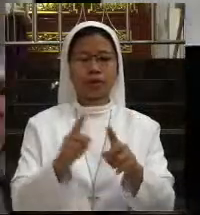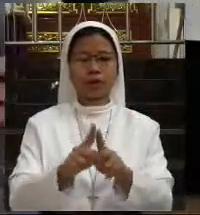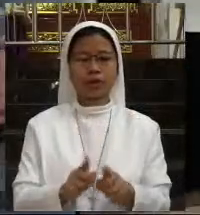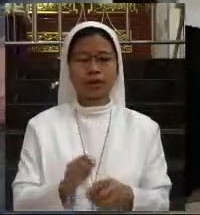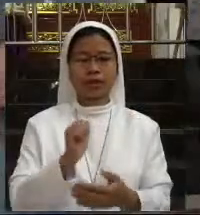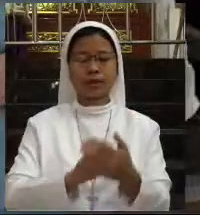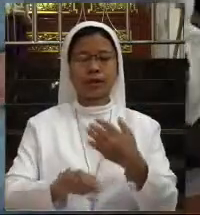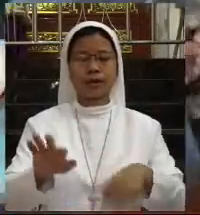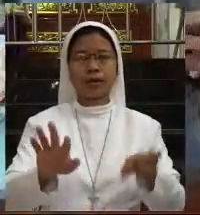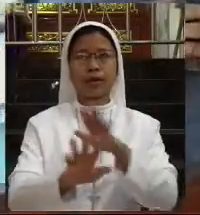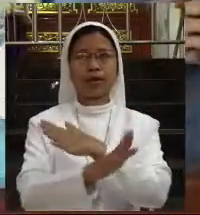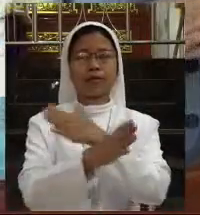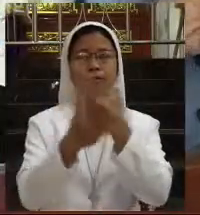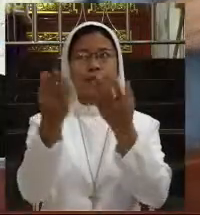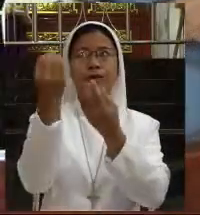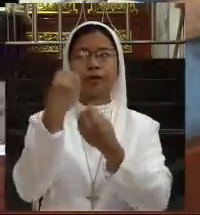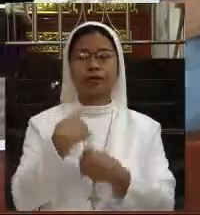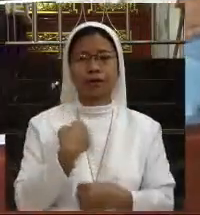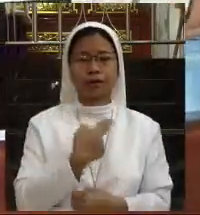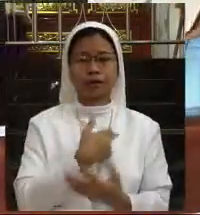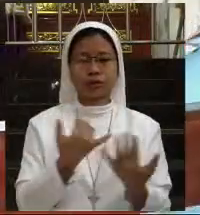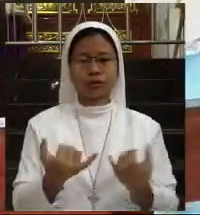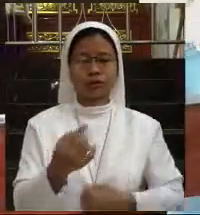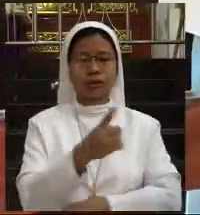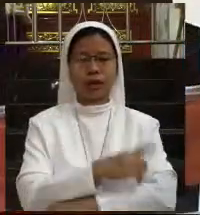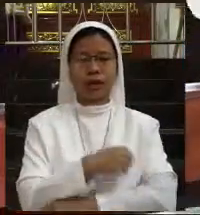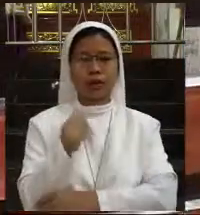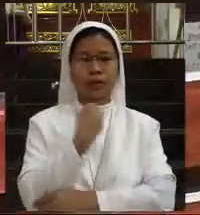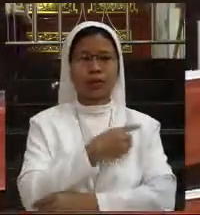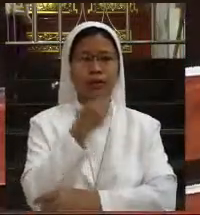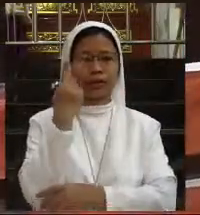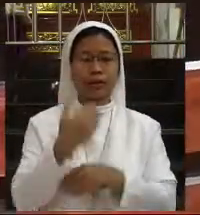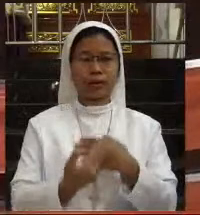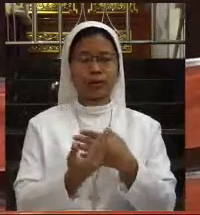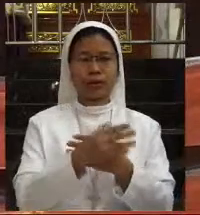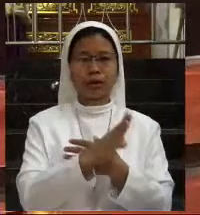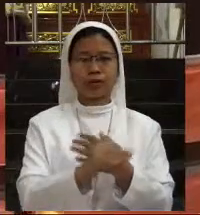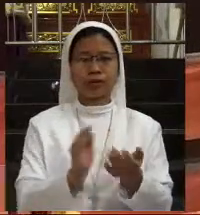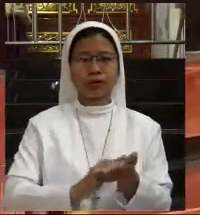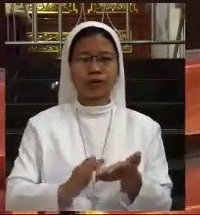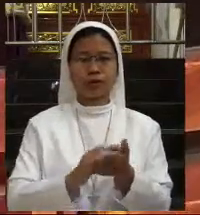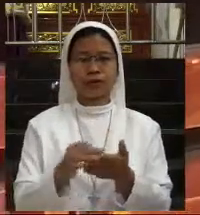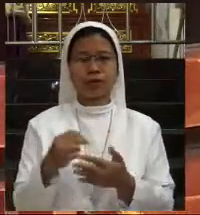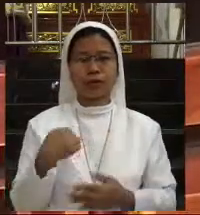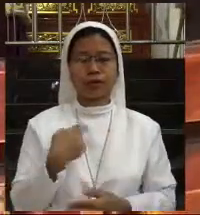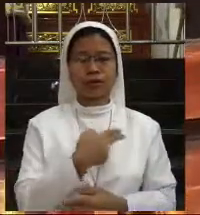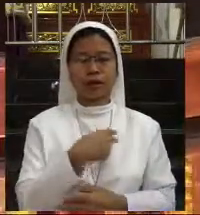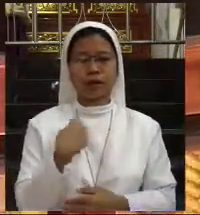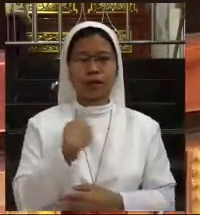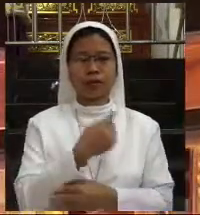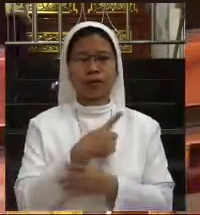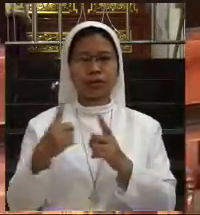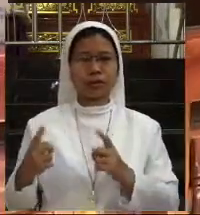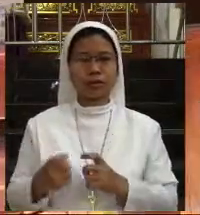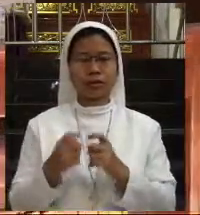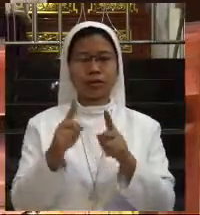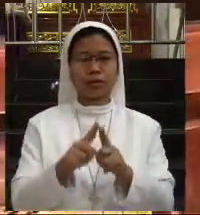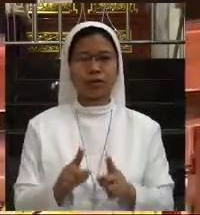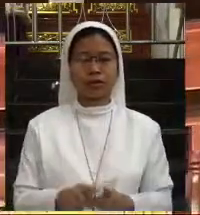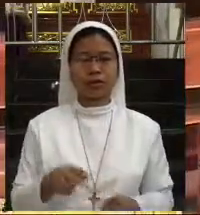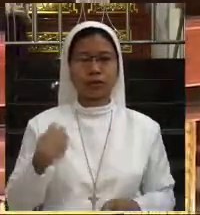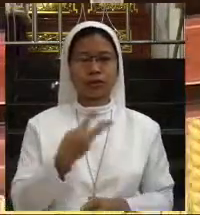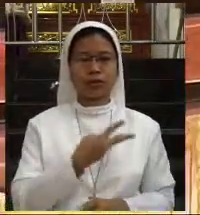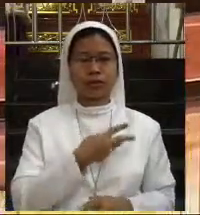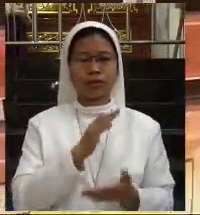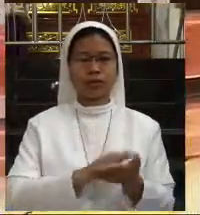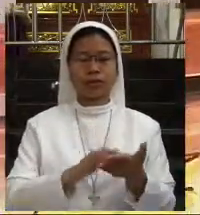it is in heaven. Give us this day our daily bread, and forgive us our trespasses,